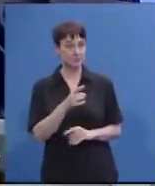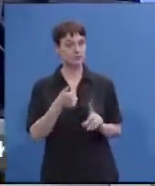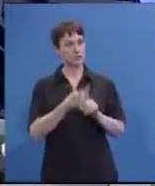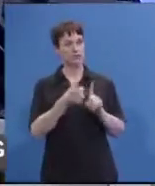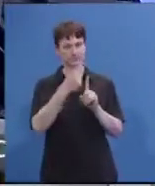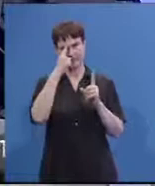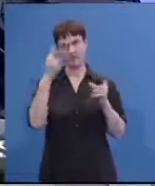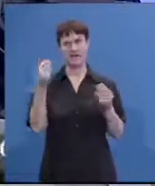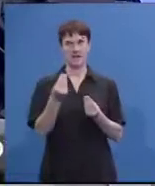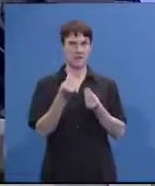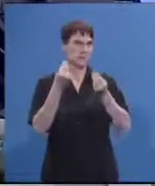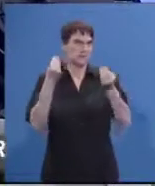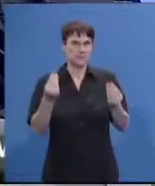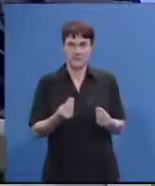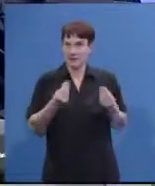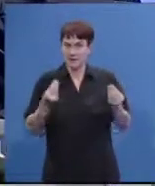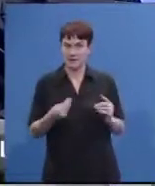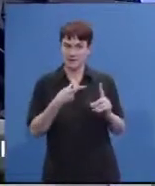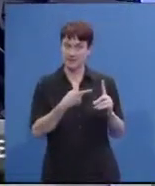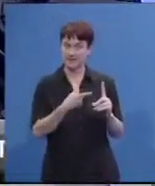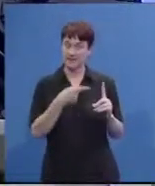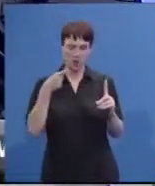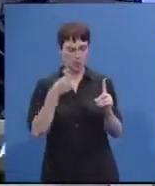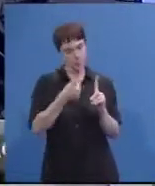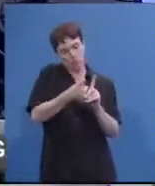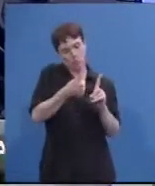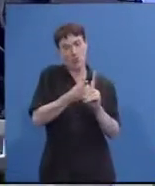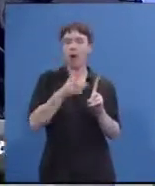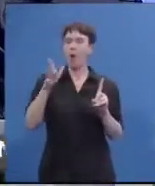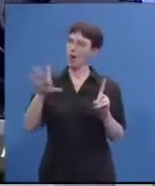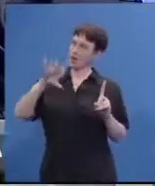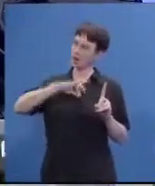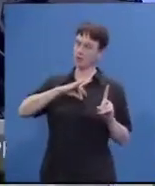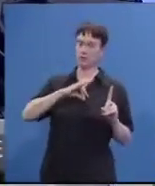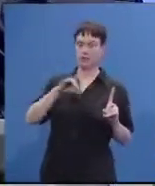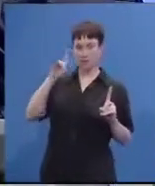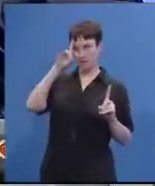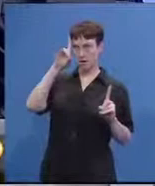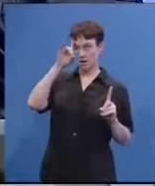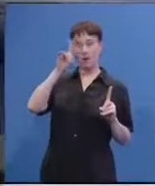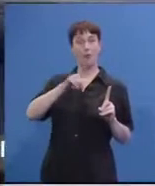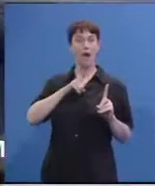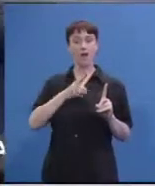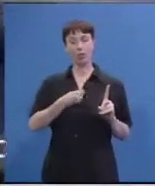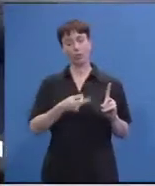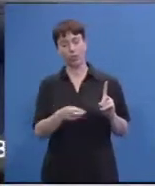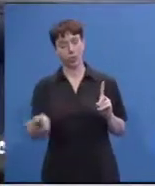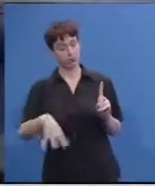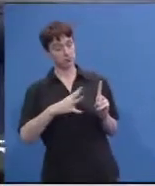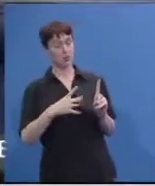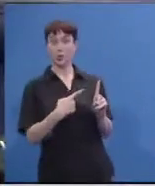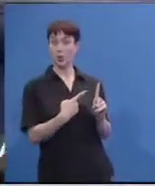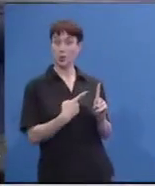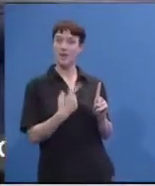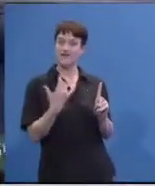yourself. How are you going to ensure that Madiba's legacy is kept alive? There are many young people who look up to you. What is your message to